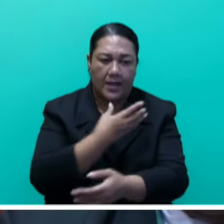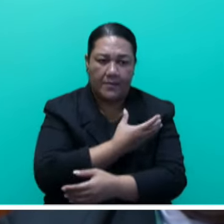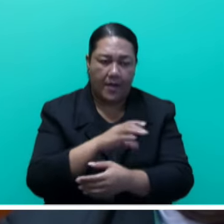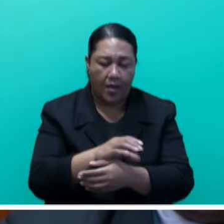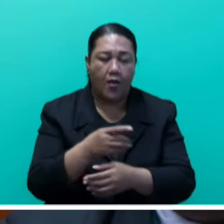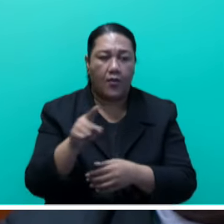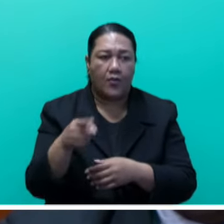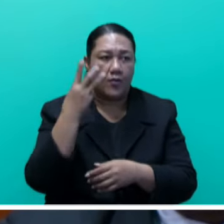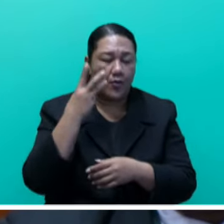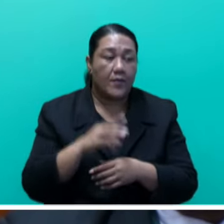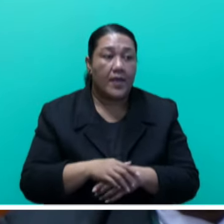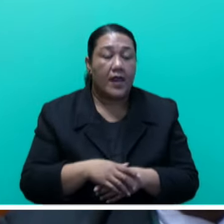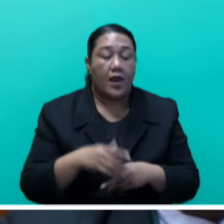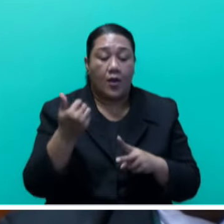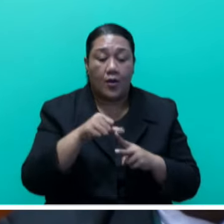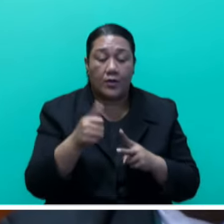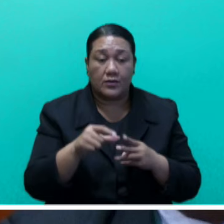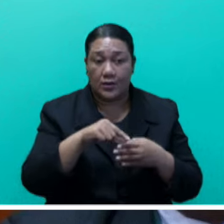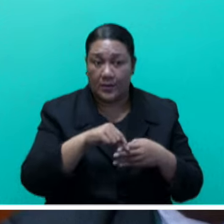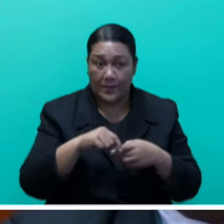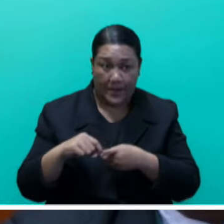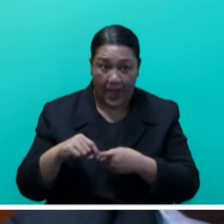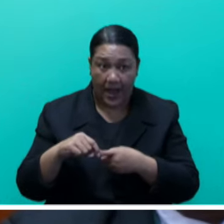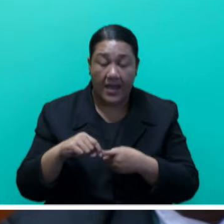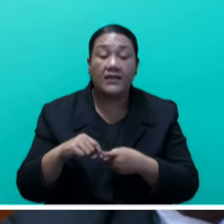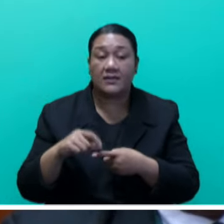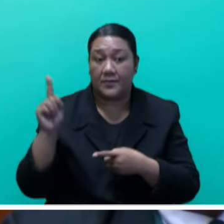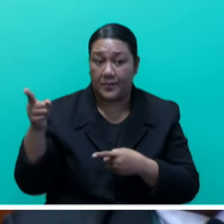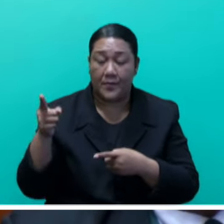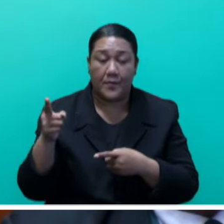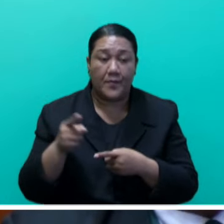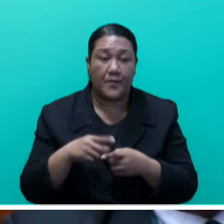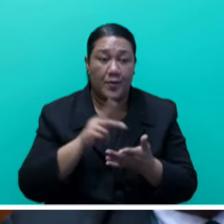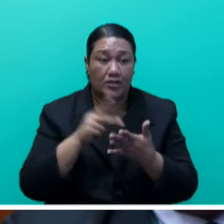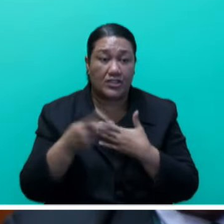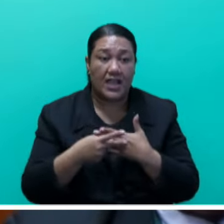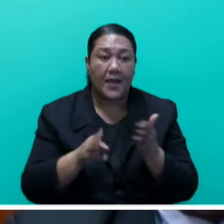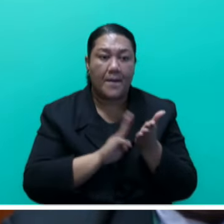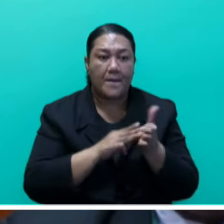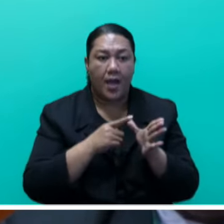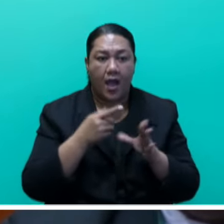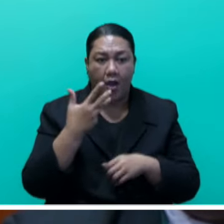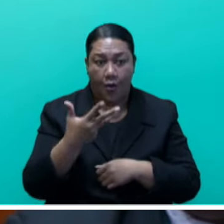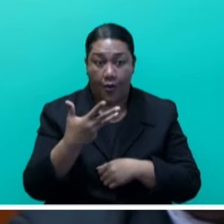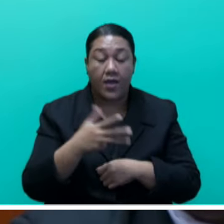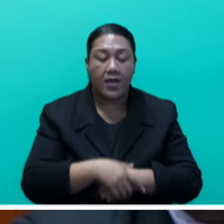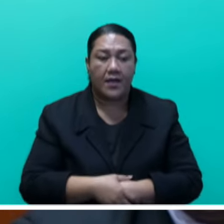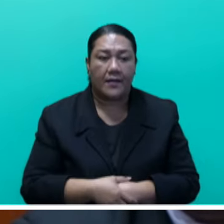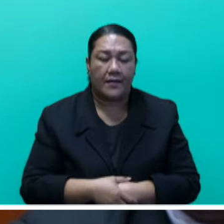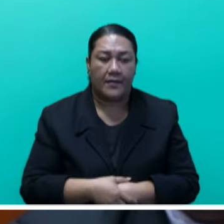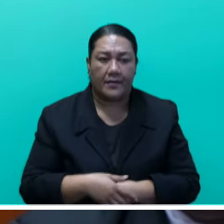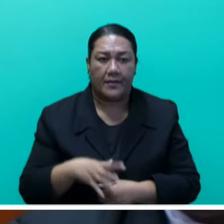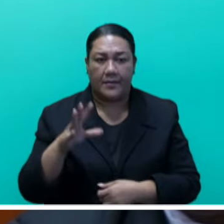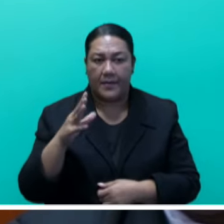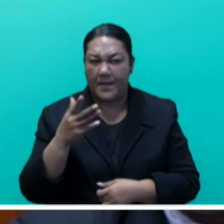Center staff for the pilot project in Makoi, which is a pilot project in our urban areas, covering approximately